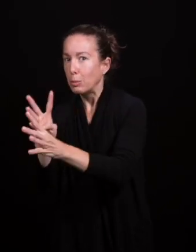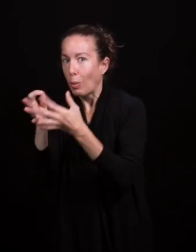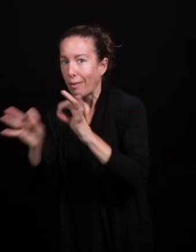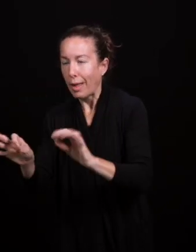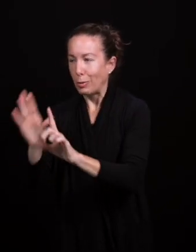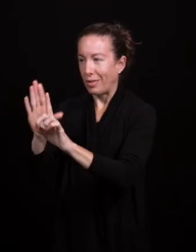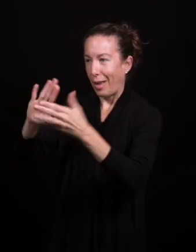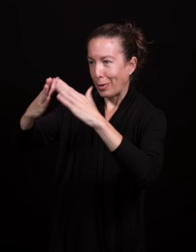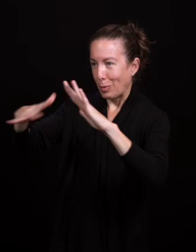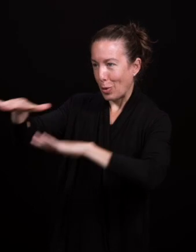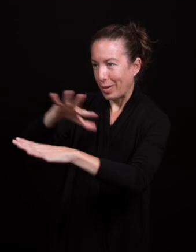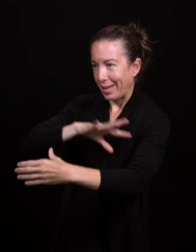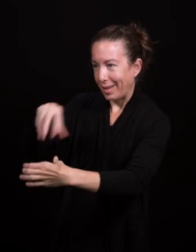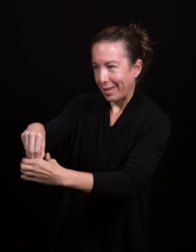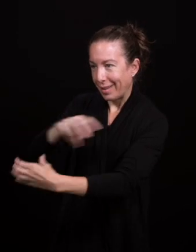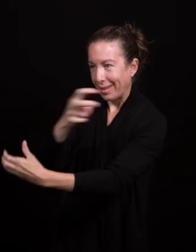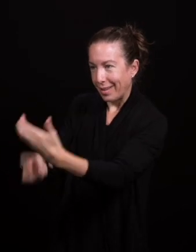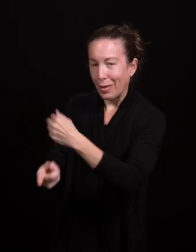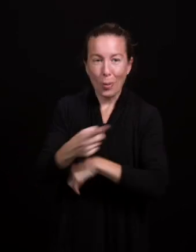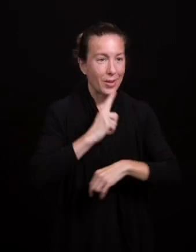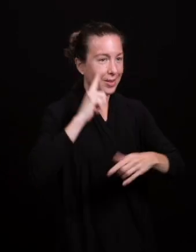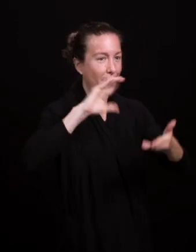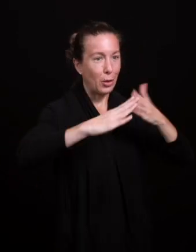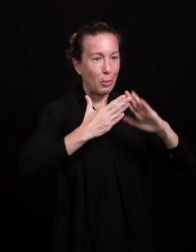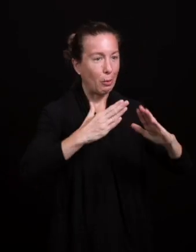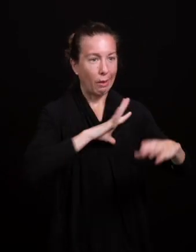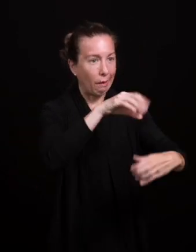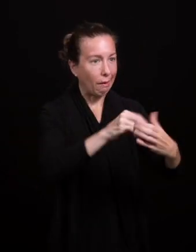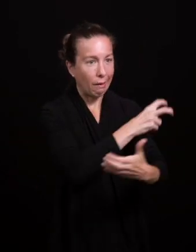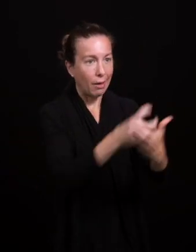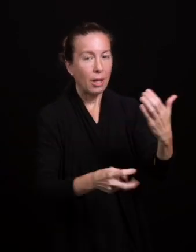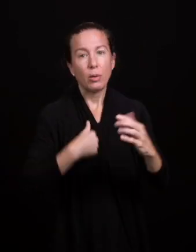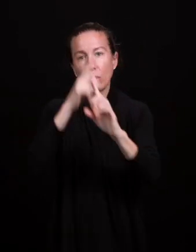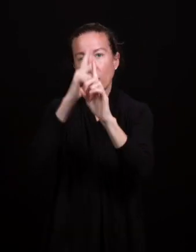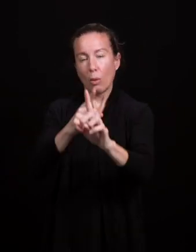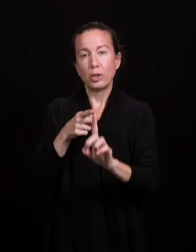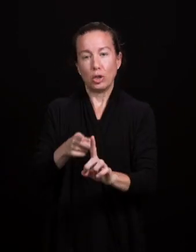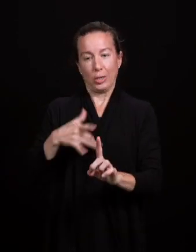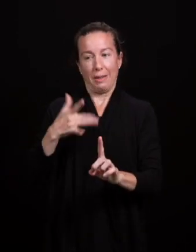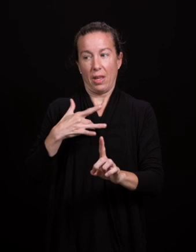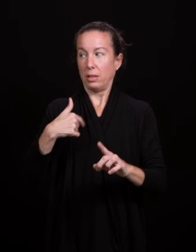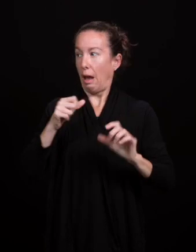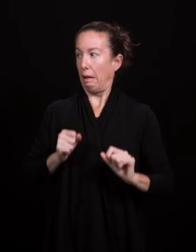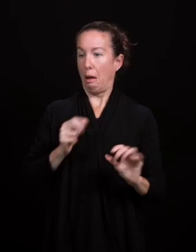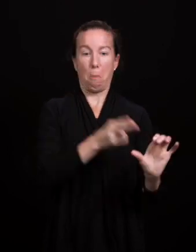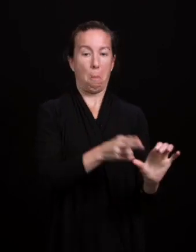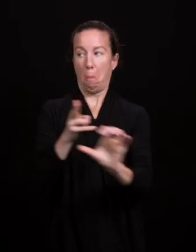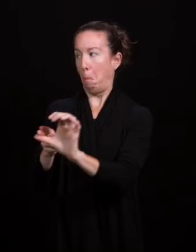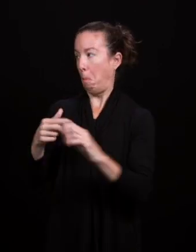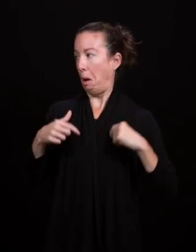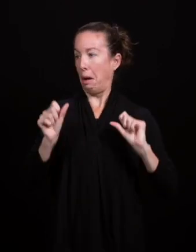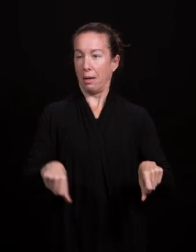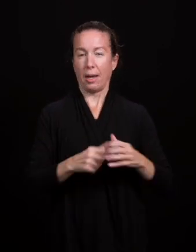want her to make sure that she feels like she can be included in either environment. And so that's really the driving factor of why we chose